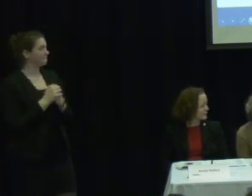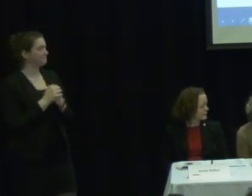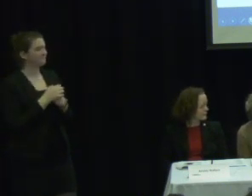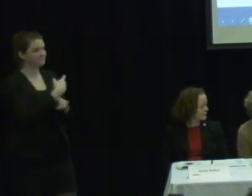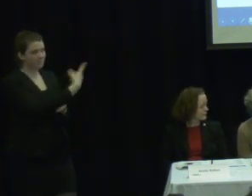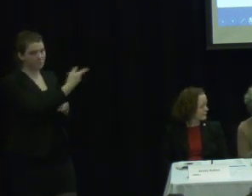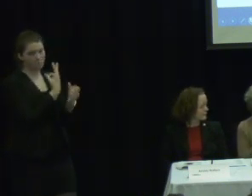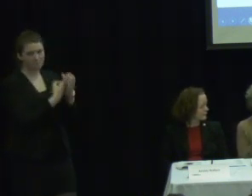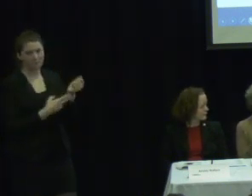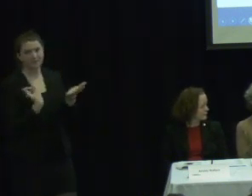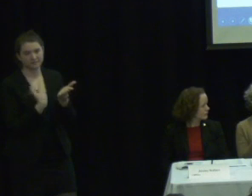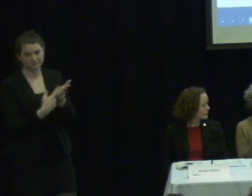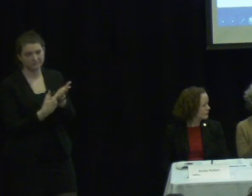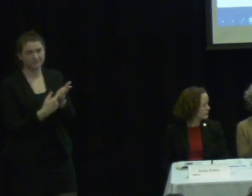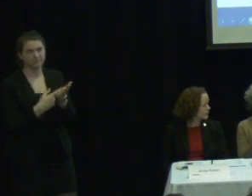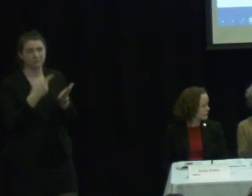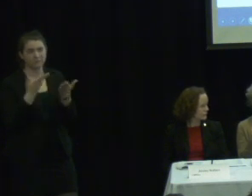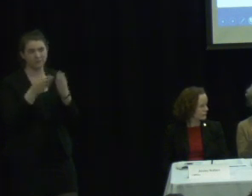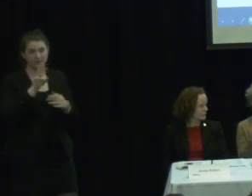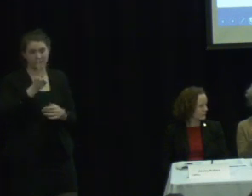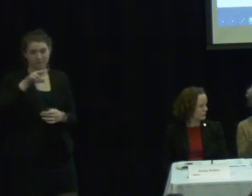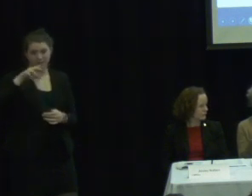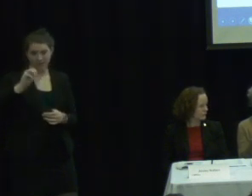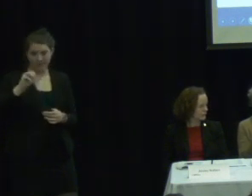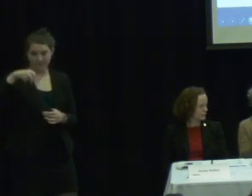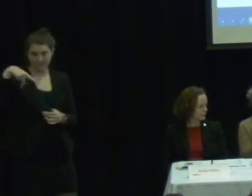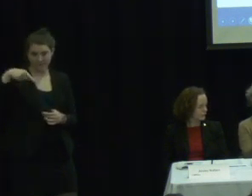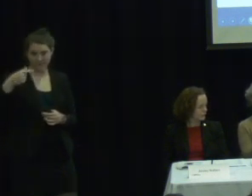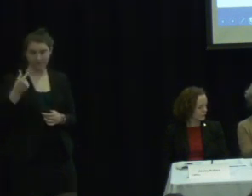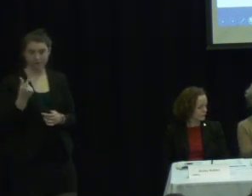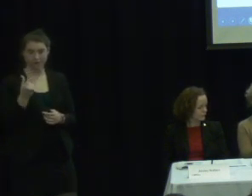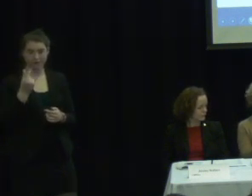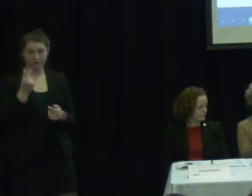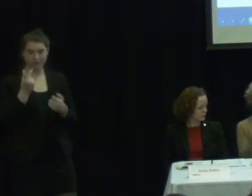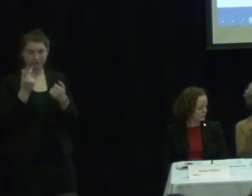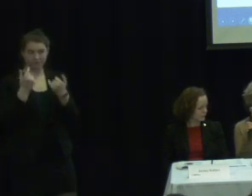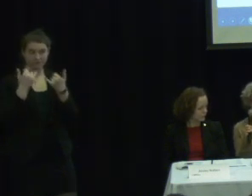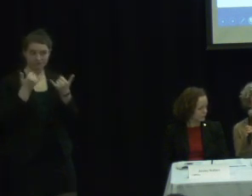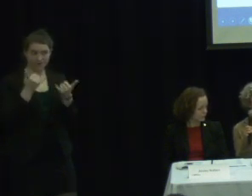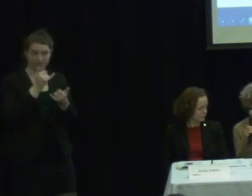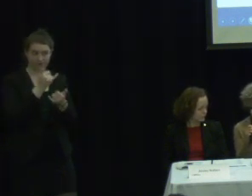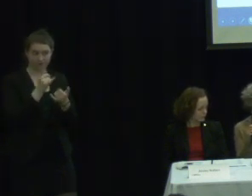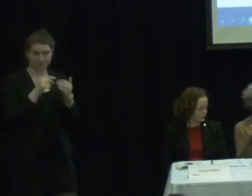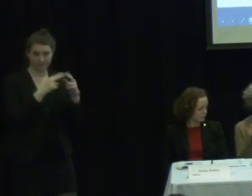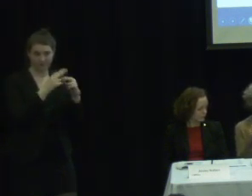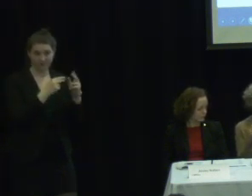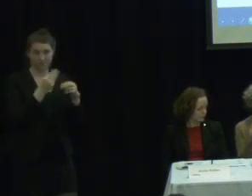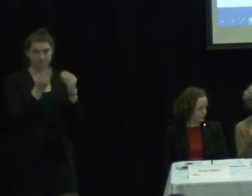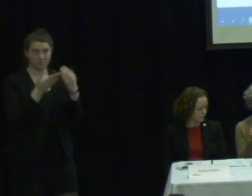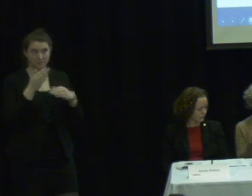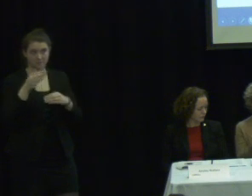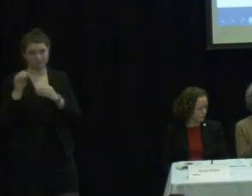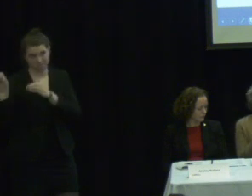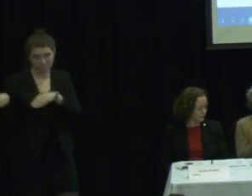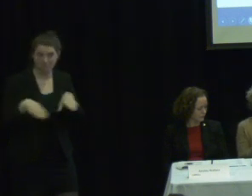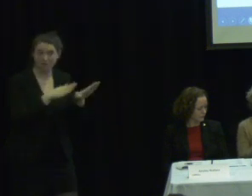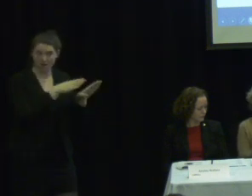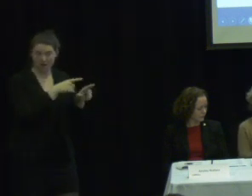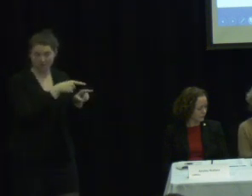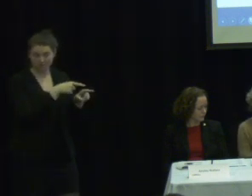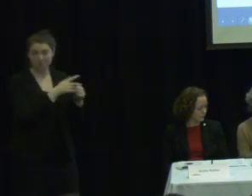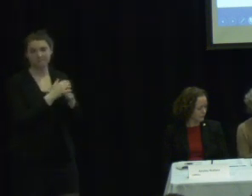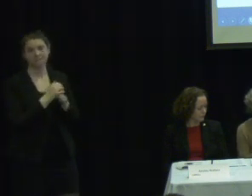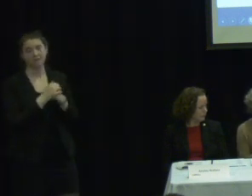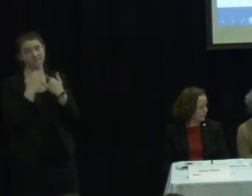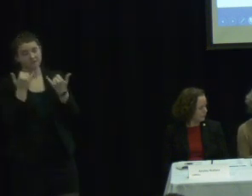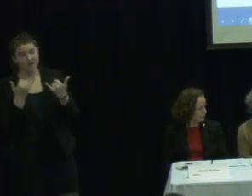Nancy and I talked about perhaps WMPG's current space being good space for a future CMS media space. So, but